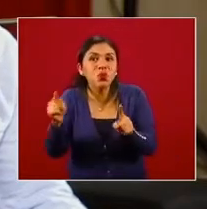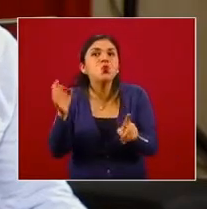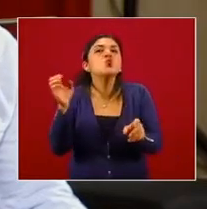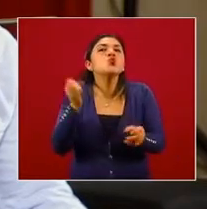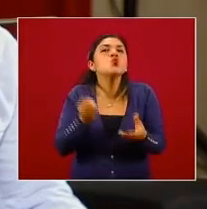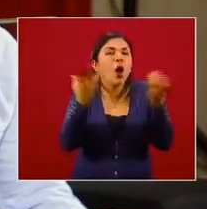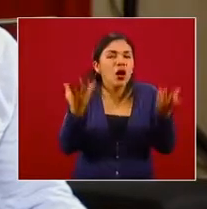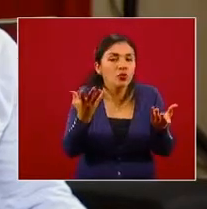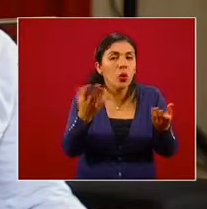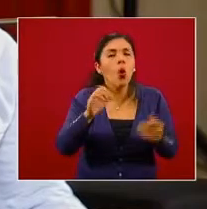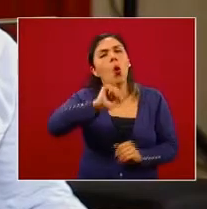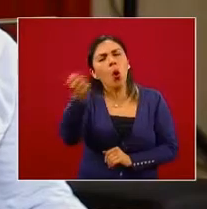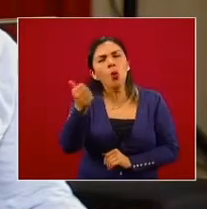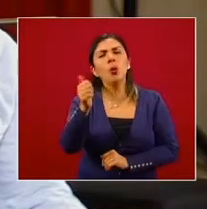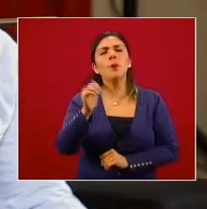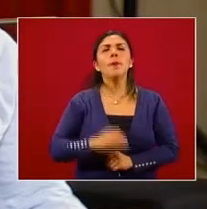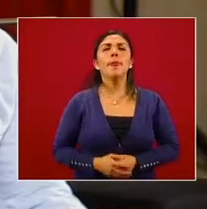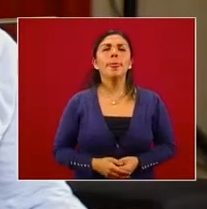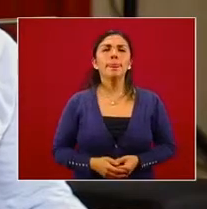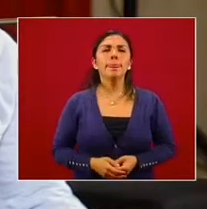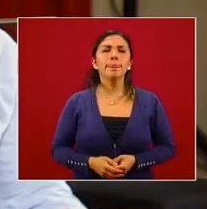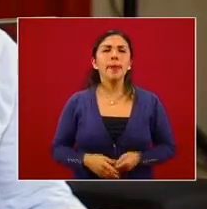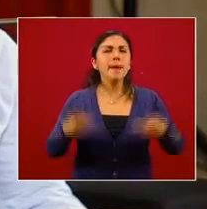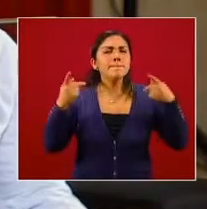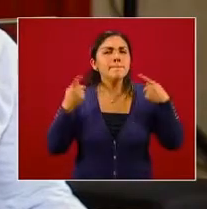And if you would be so kind.